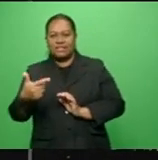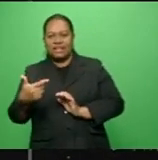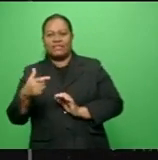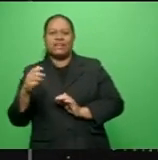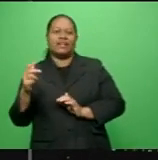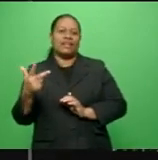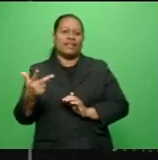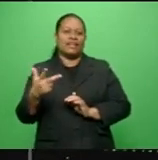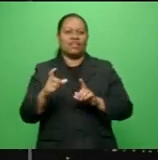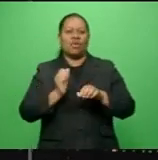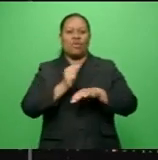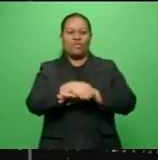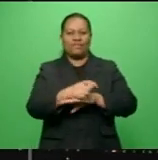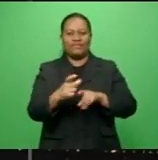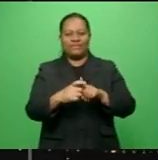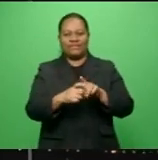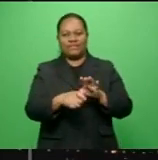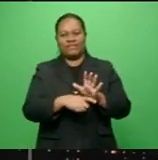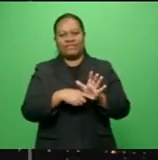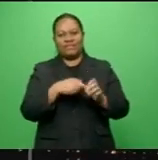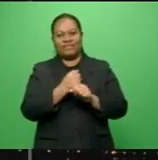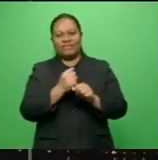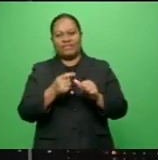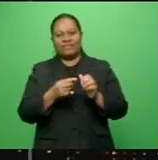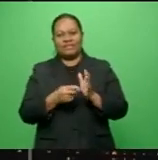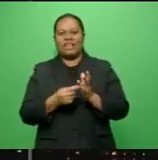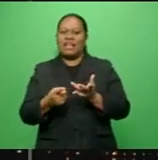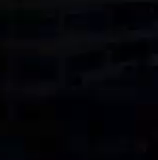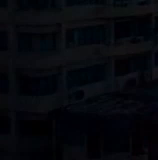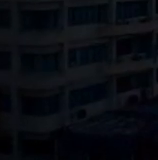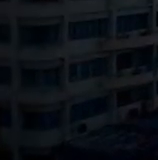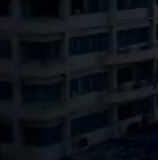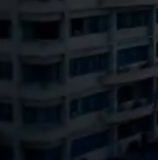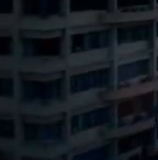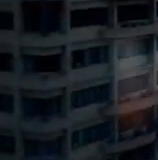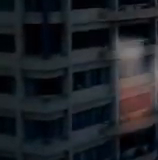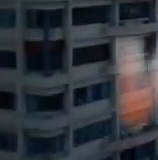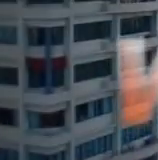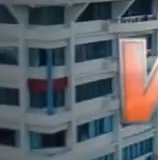over the Dragons. One of the Raiders' tries was scored by Semi Valeme.